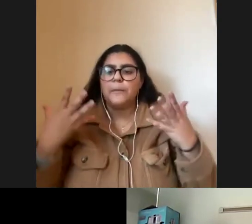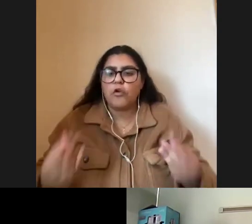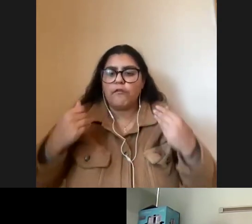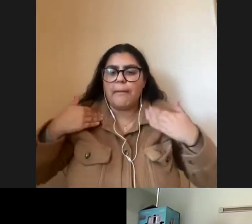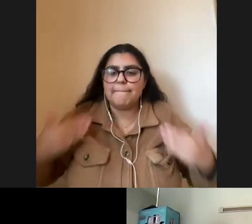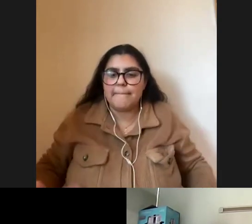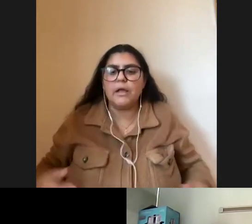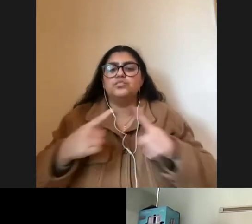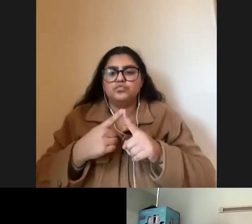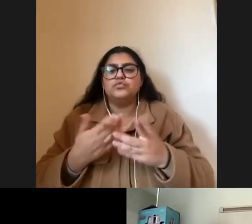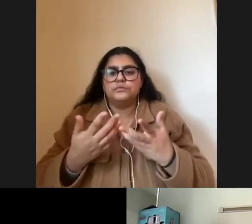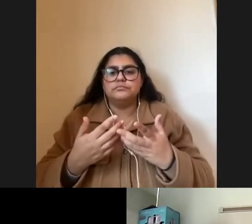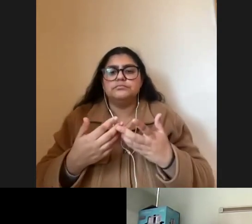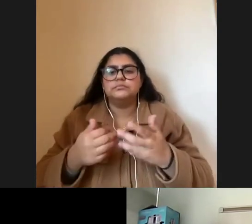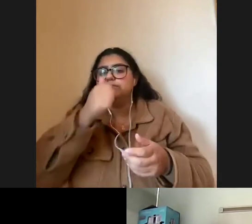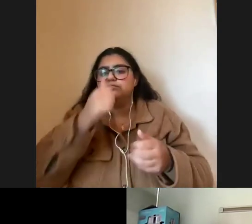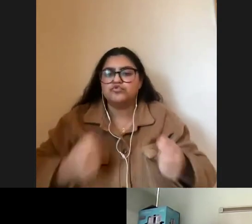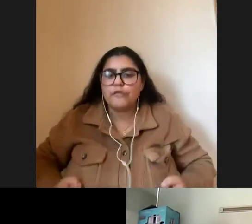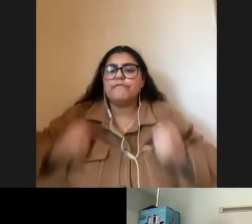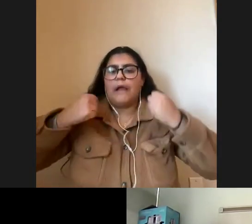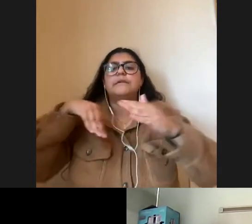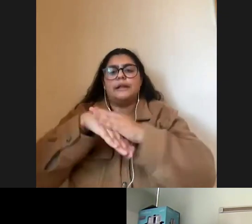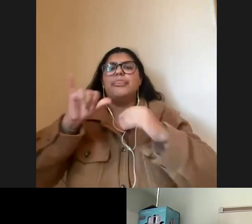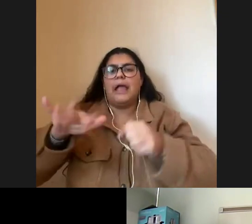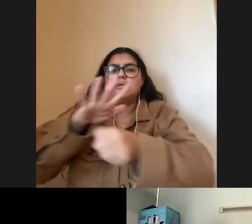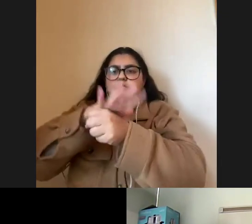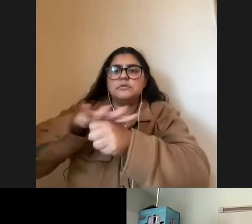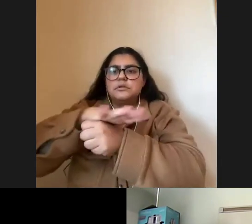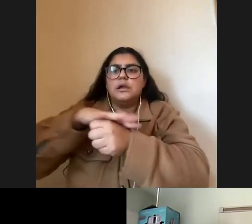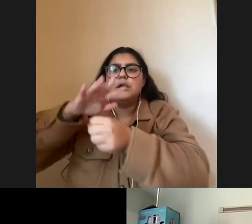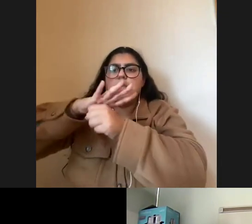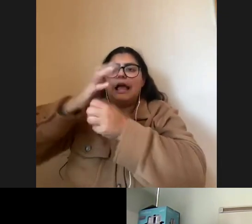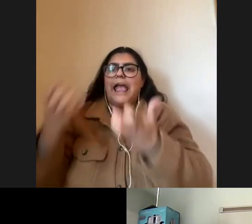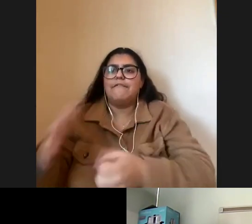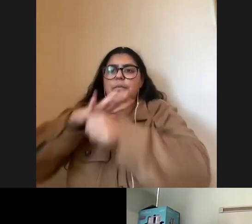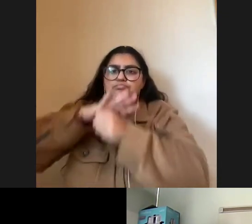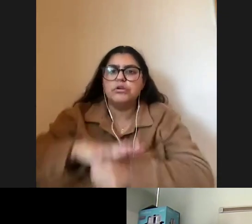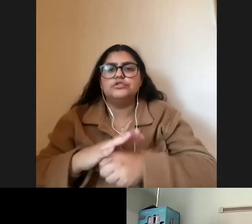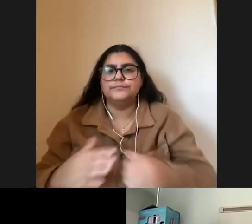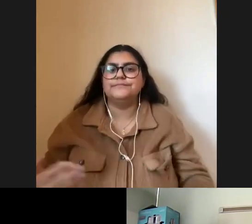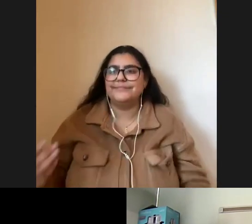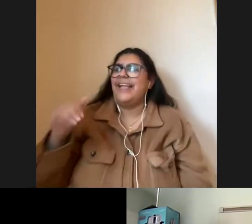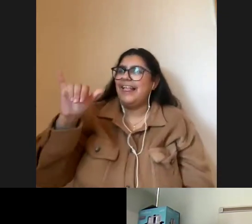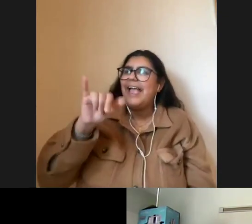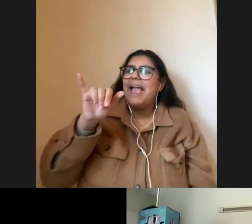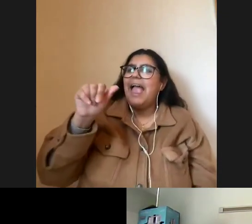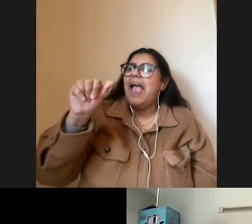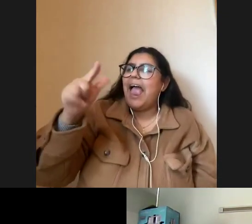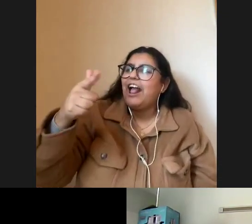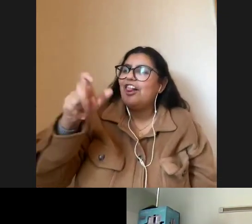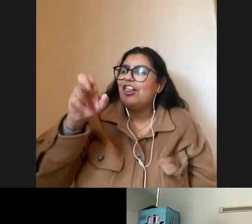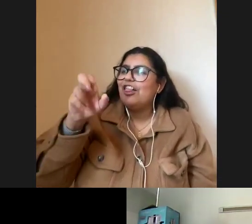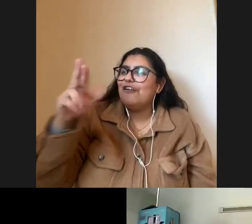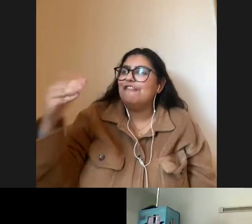that increased pressure. Very cool. It always amazes me how squishy like anglerfish teeth are. Like you They're so see,